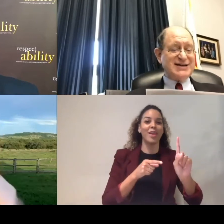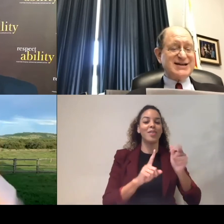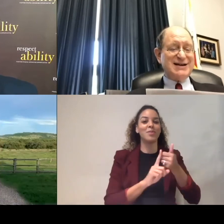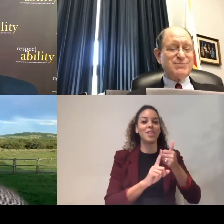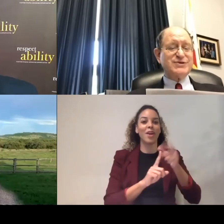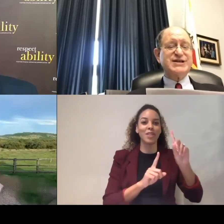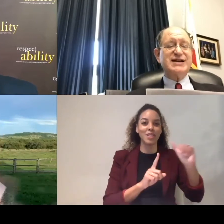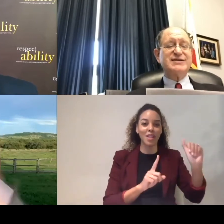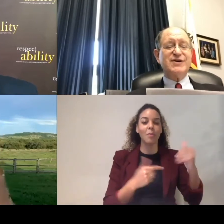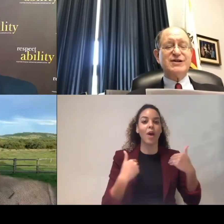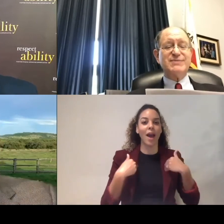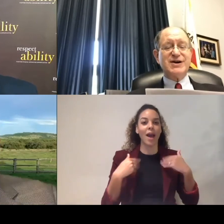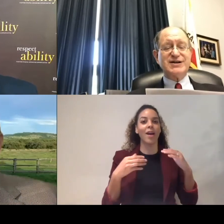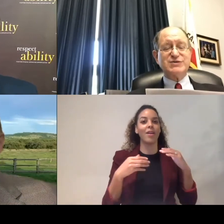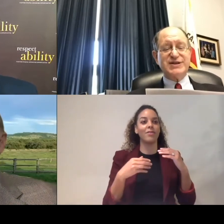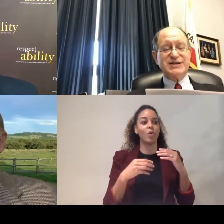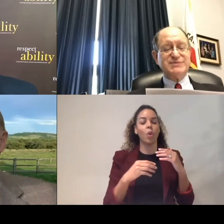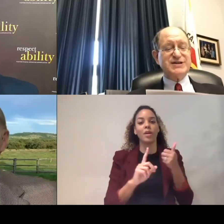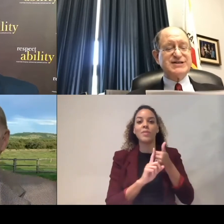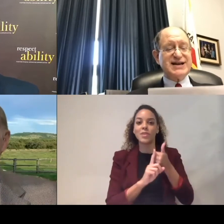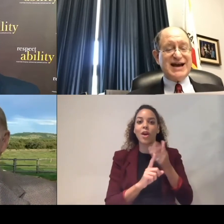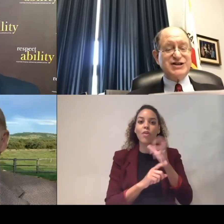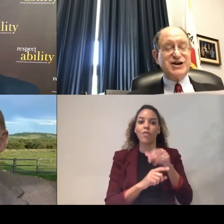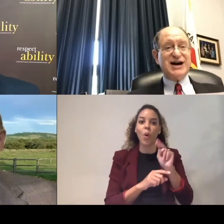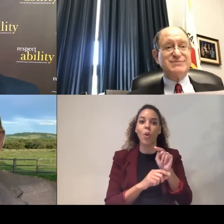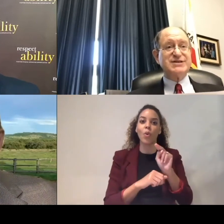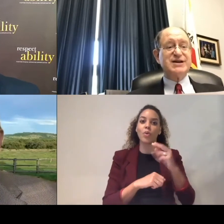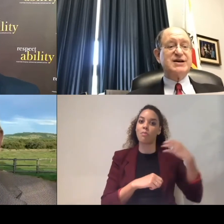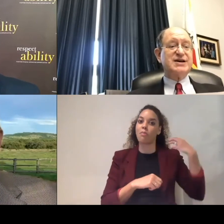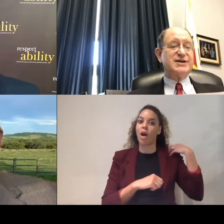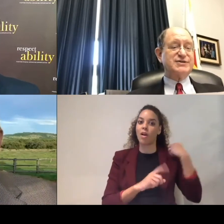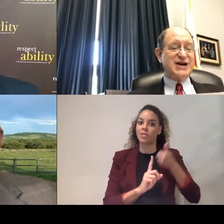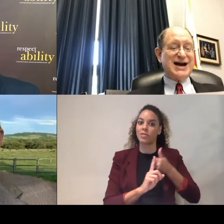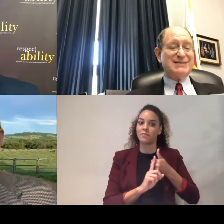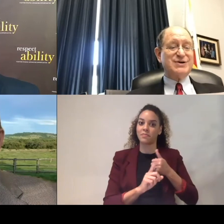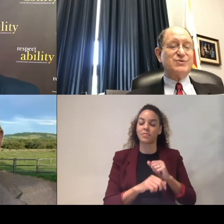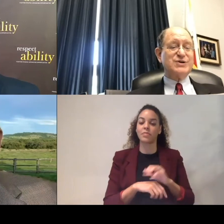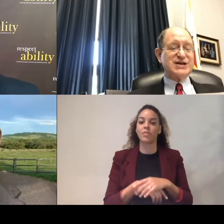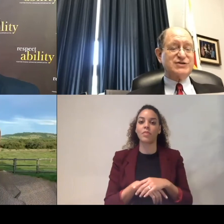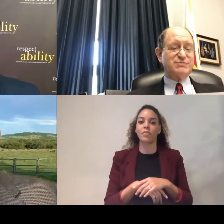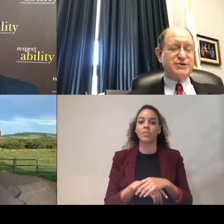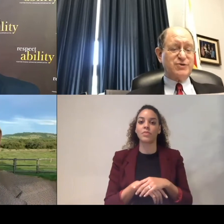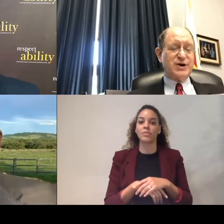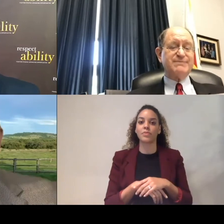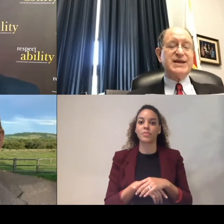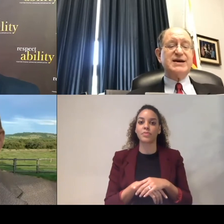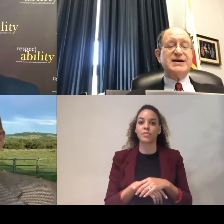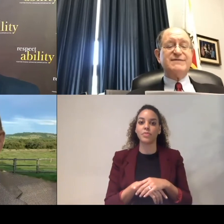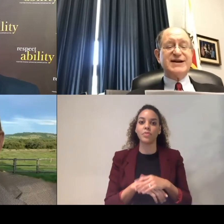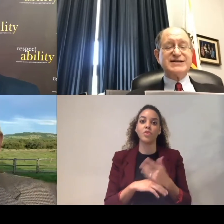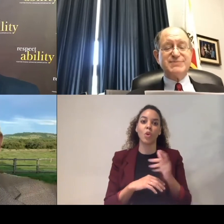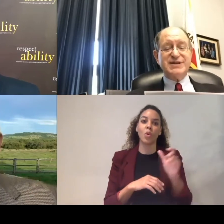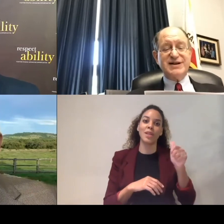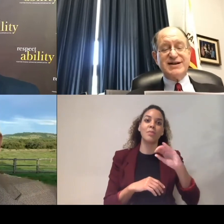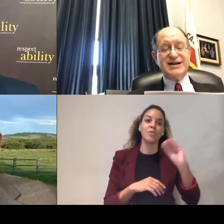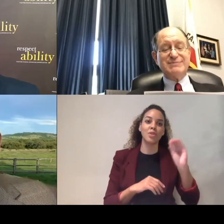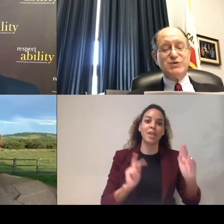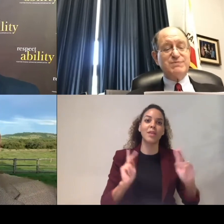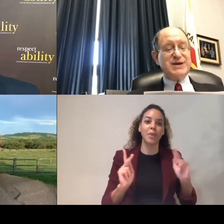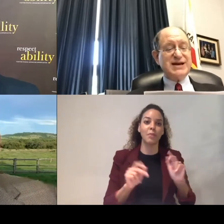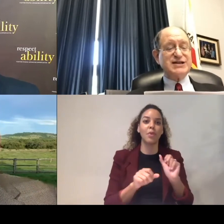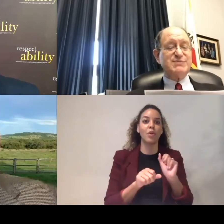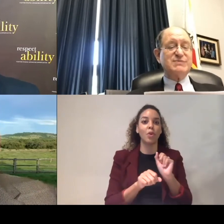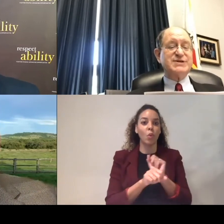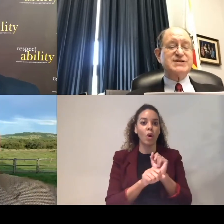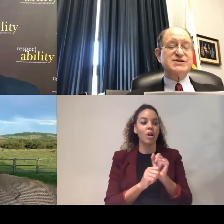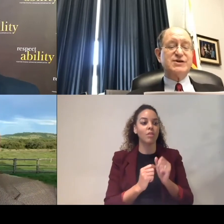right, 10% of all Americans with disabilities that had jobs, their job was entrepreneur. The flexibility that comes with